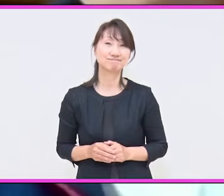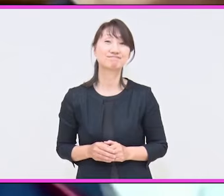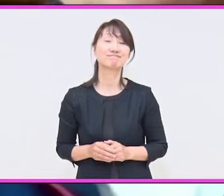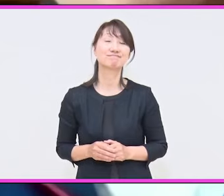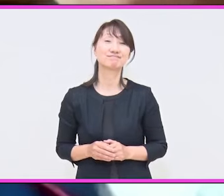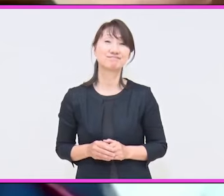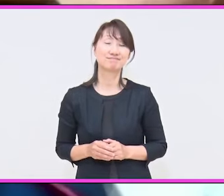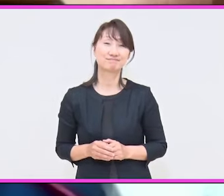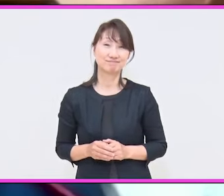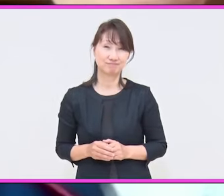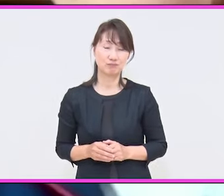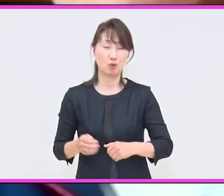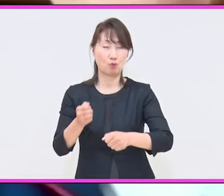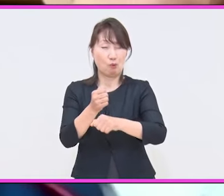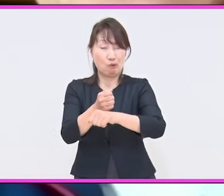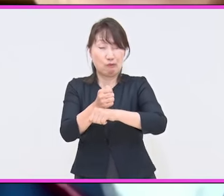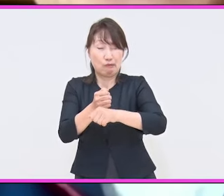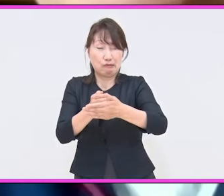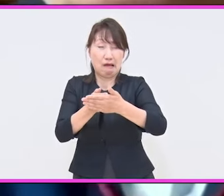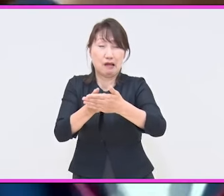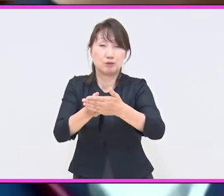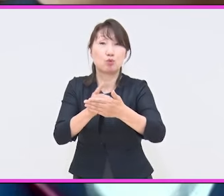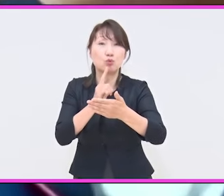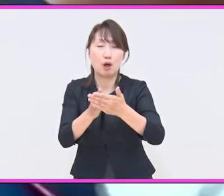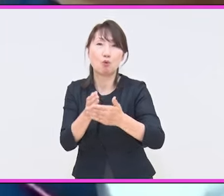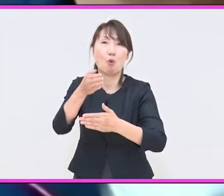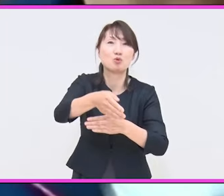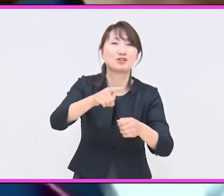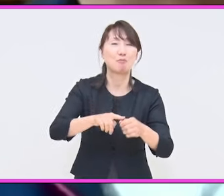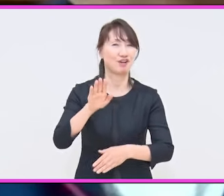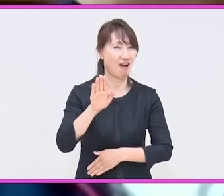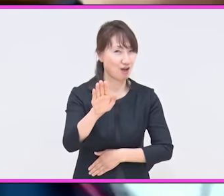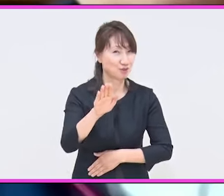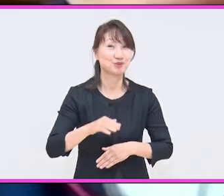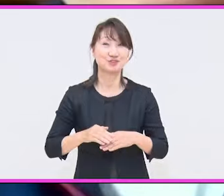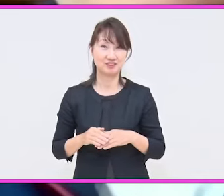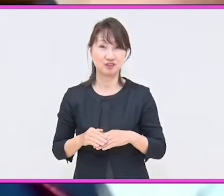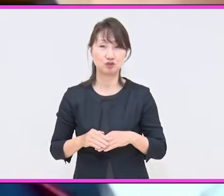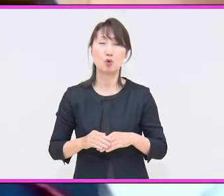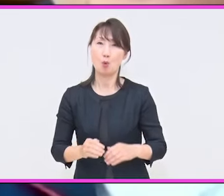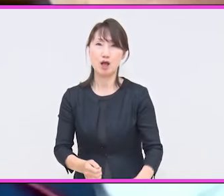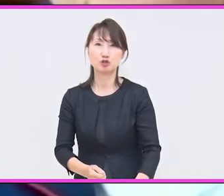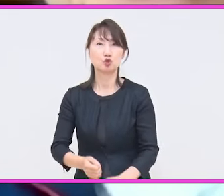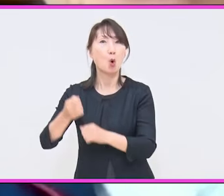I think challenges are there to be made and to be beaten.